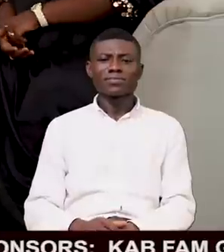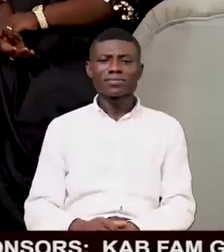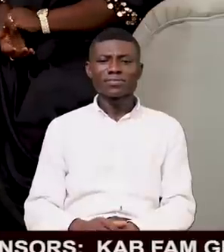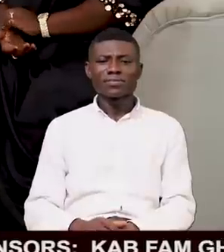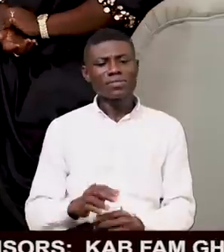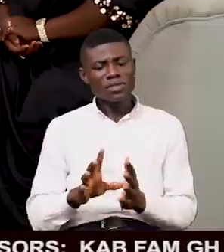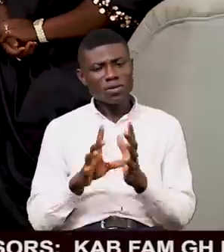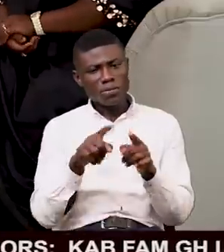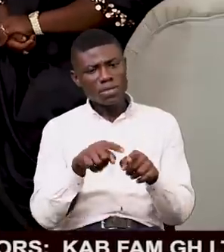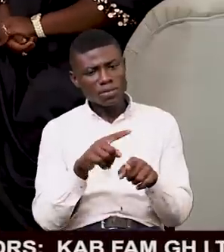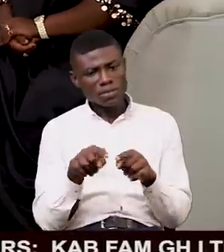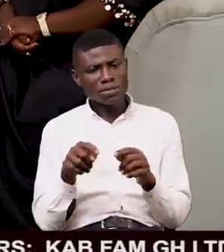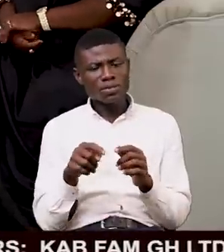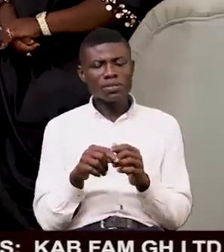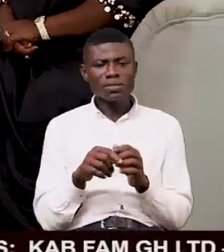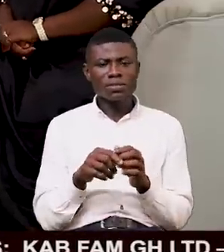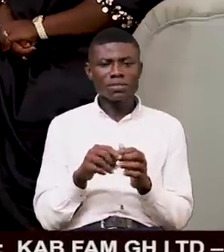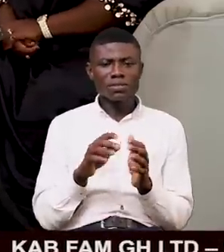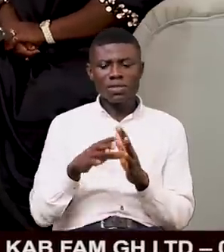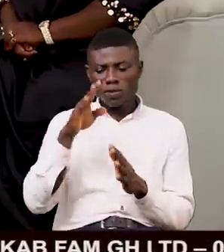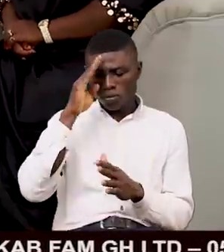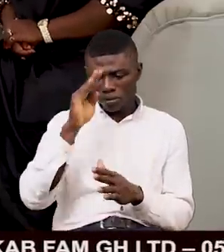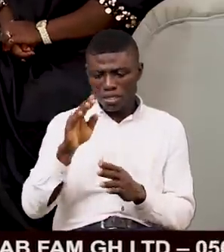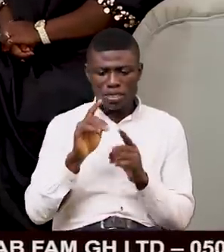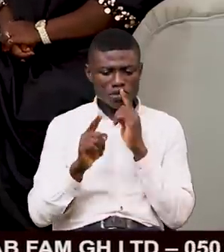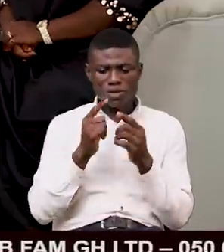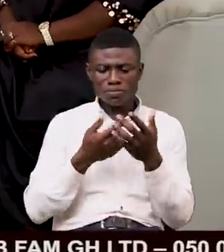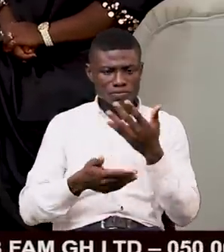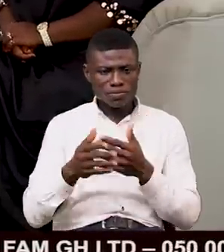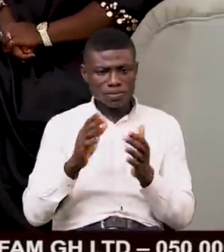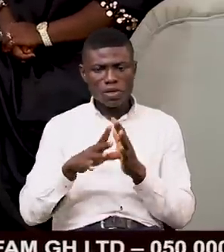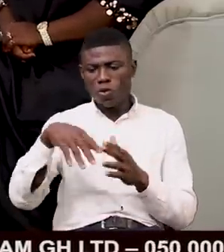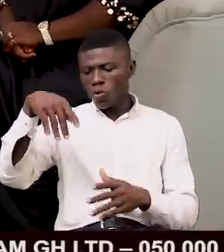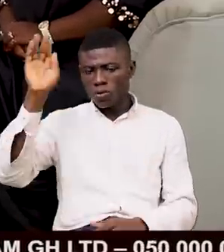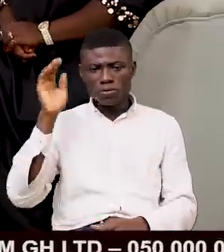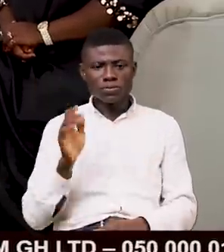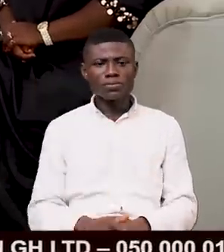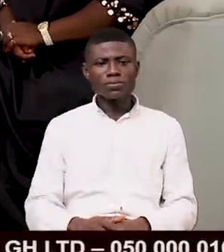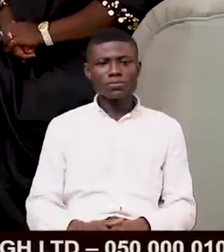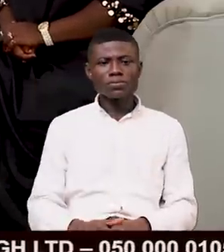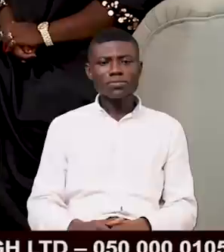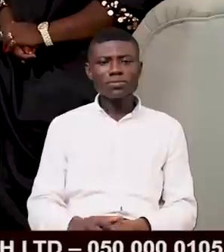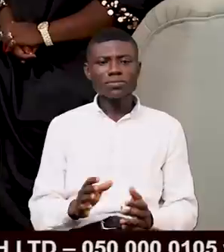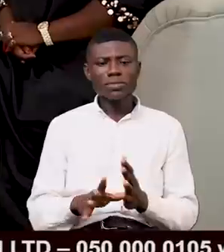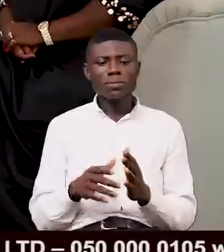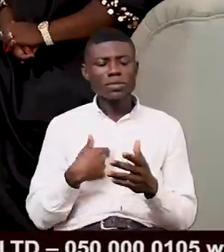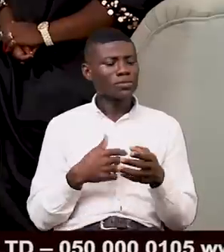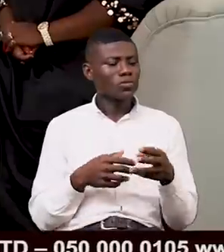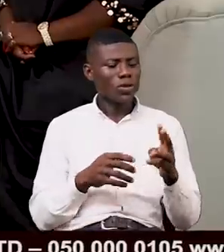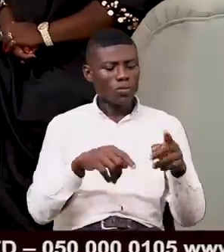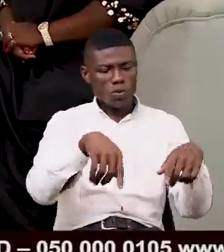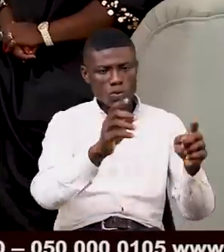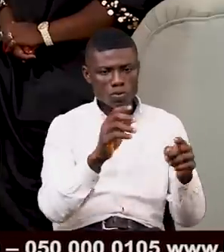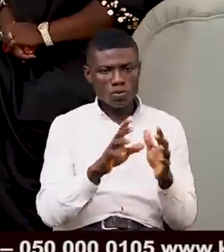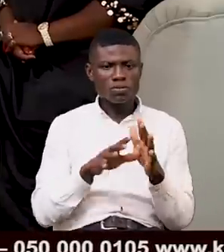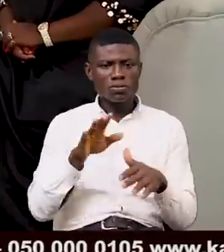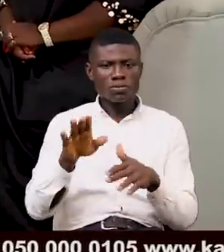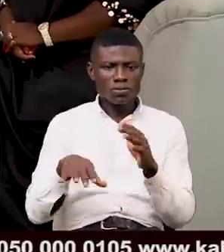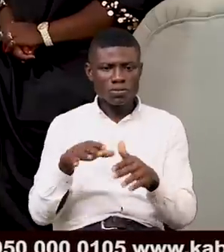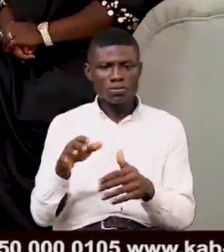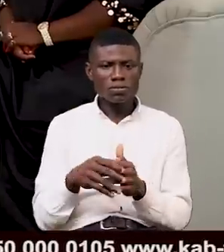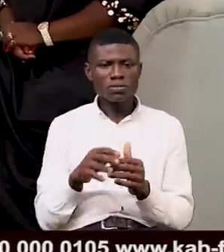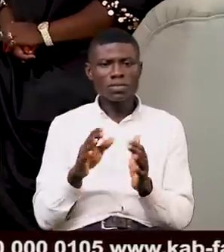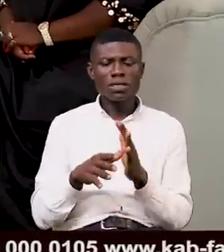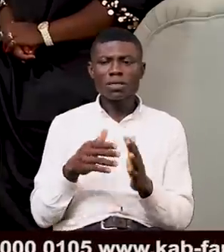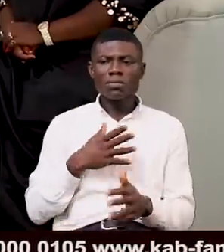Or they buy ye. Or buy a bet ya do ye, Naja. Or call the baby. Na me so me fa me kwan. Nti me nam kwan so me kwan na.